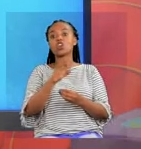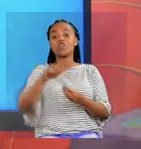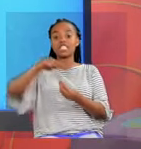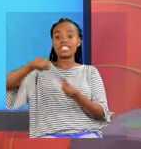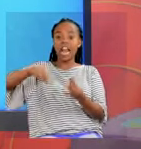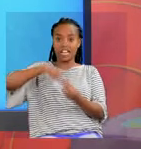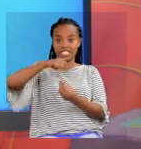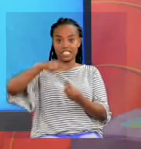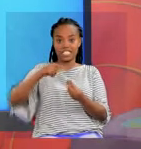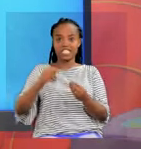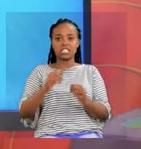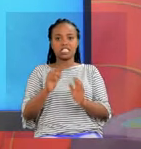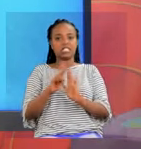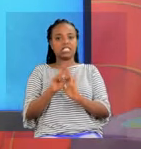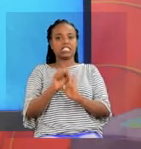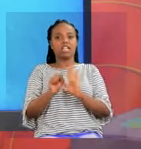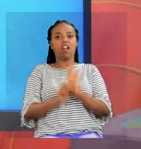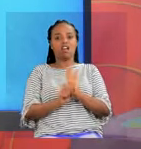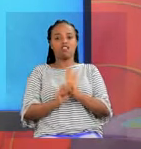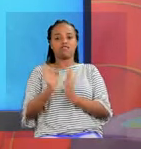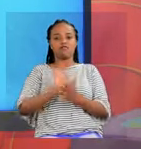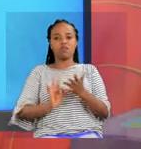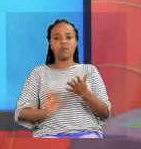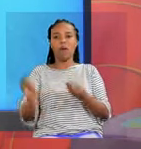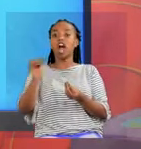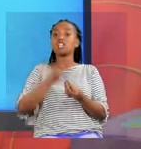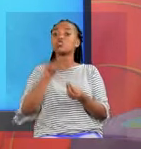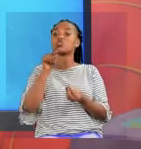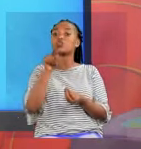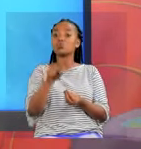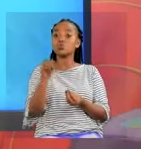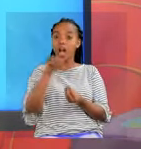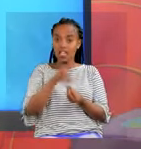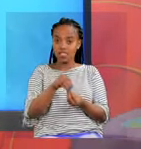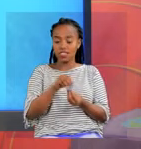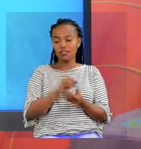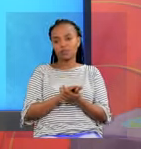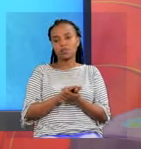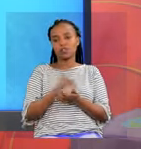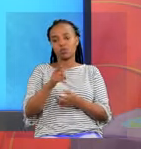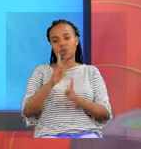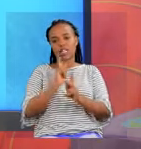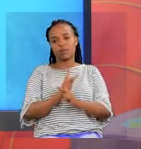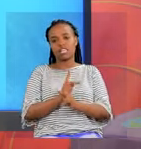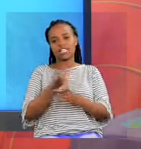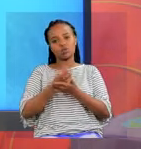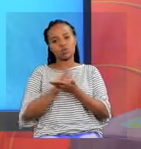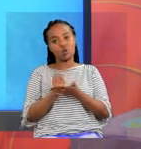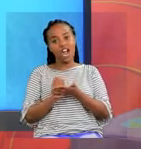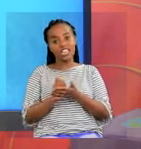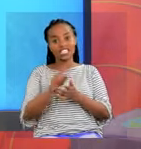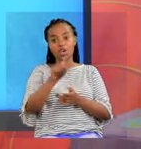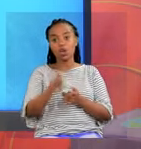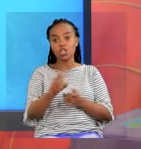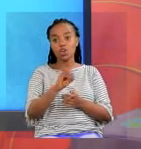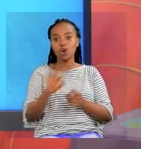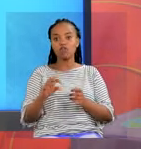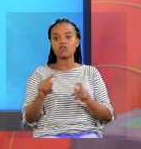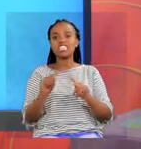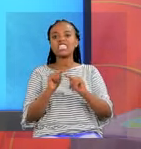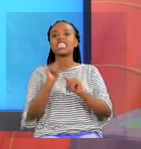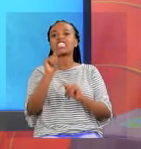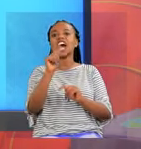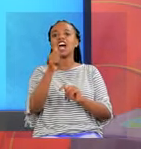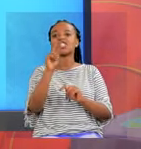in standard form, and in addition to that you are expected to write equation of tangent line